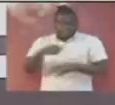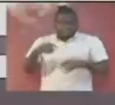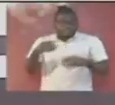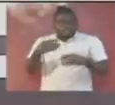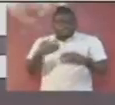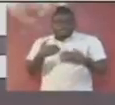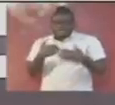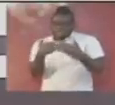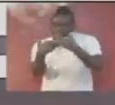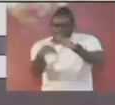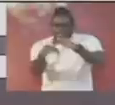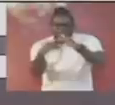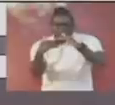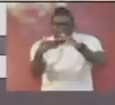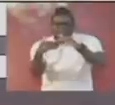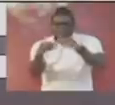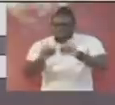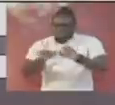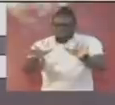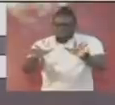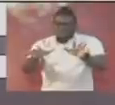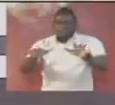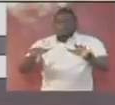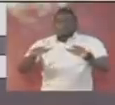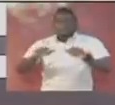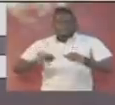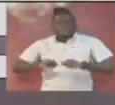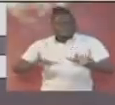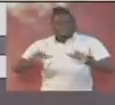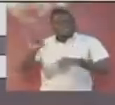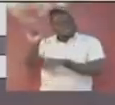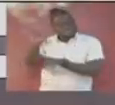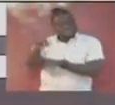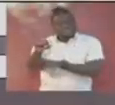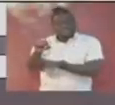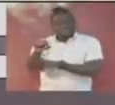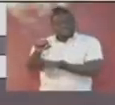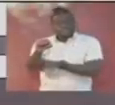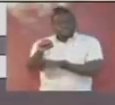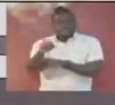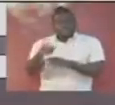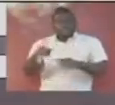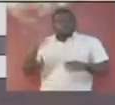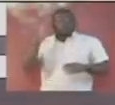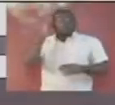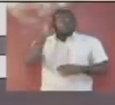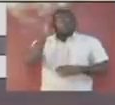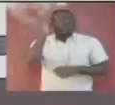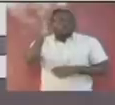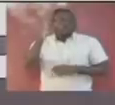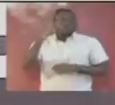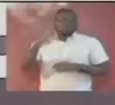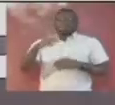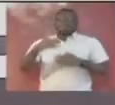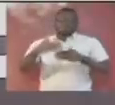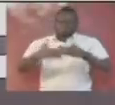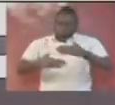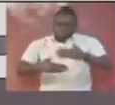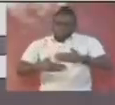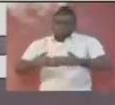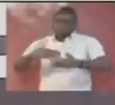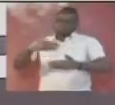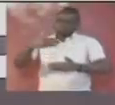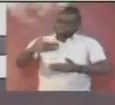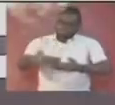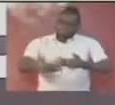our community. But as Mr. Diyal Singh said, it will take some time to reach the stage